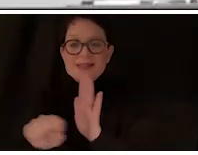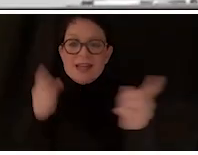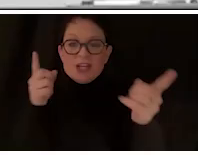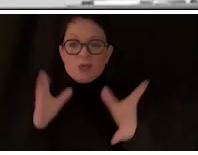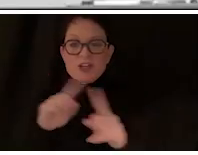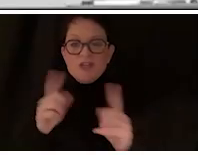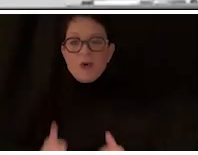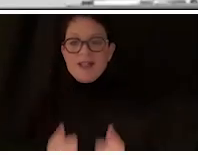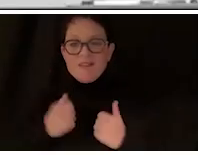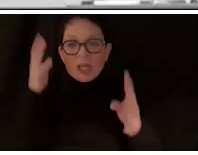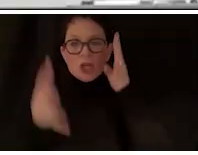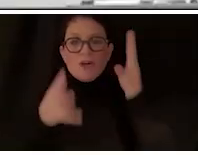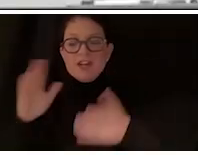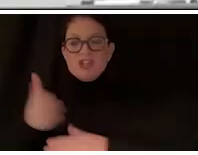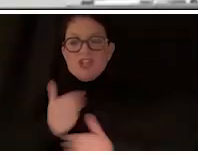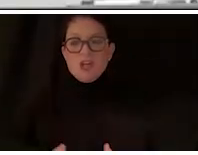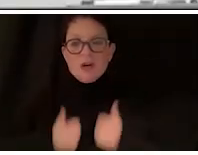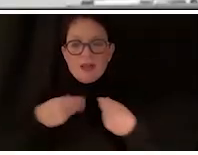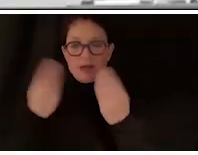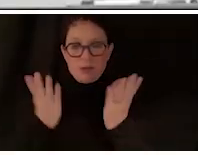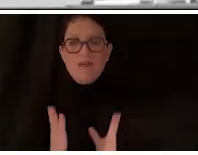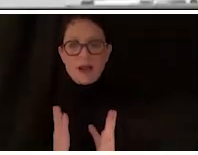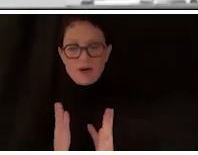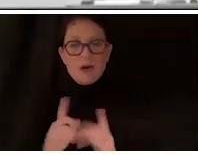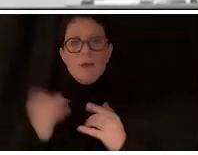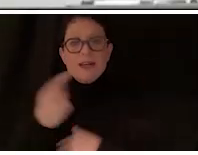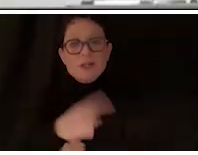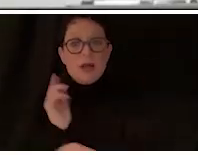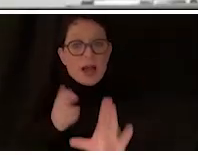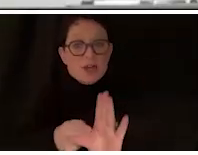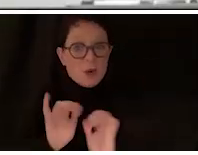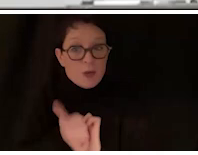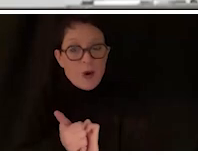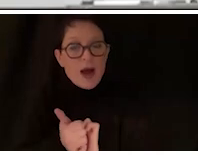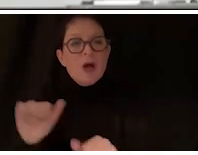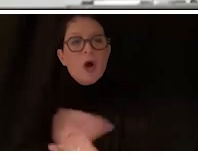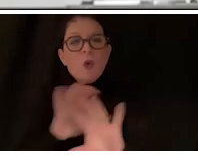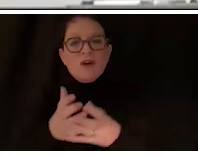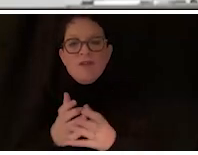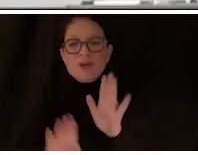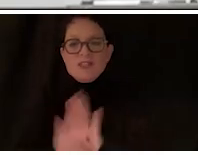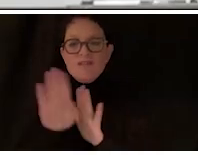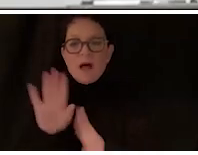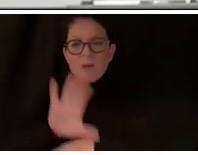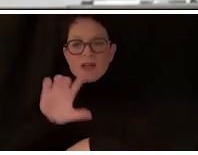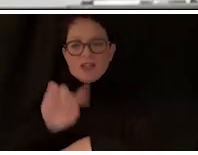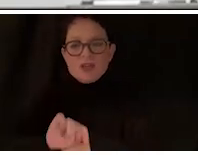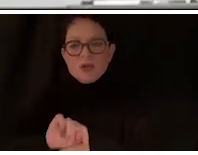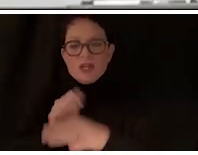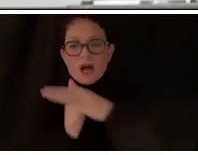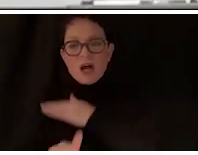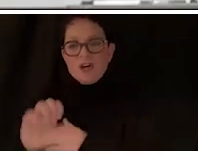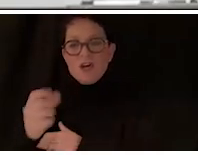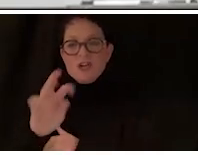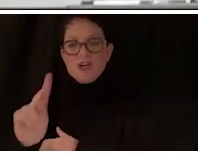Living Innovations, a shared living provider. But today I'm with you as a workforce development consultant with the Sherlock